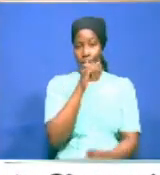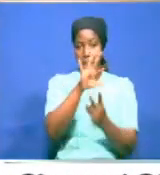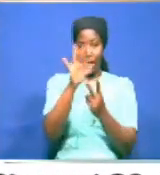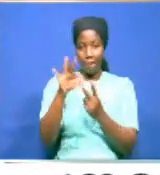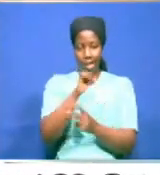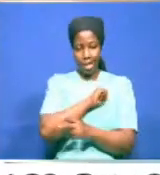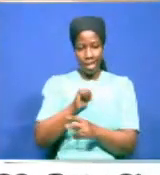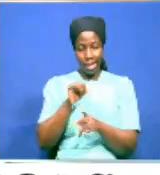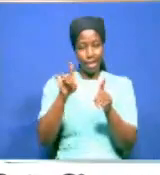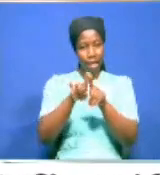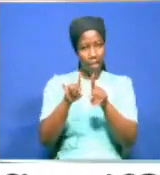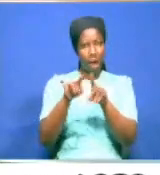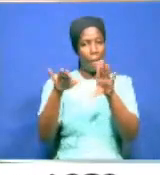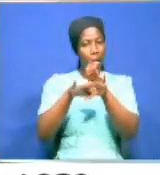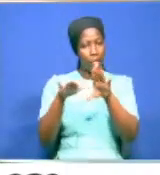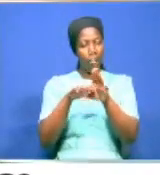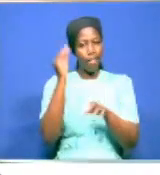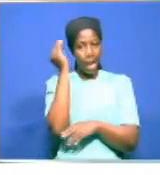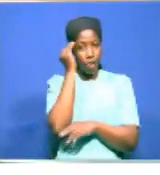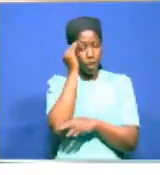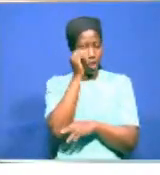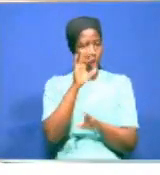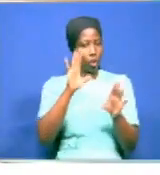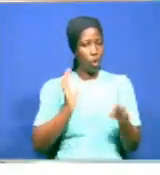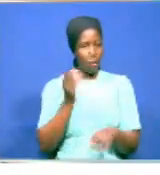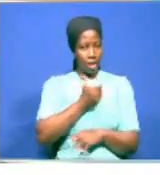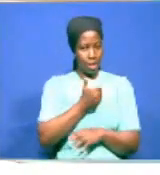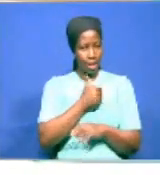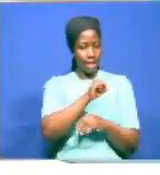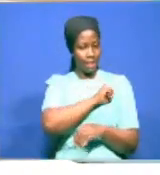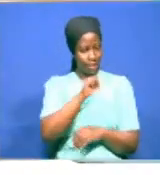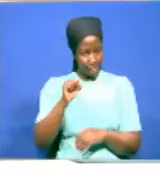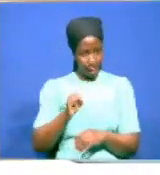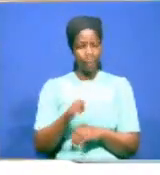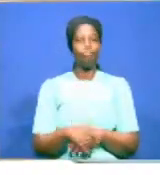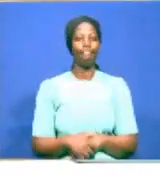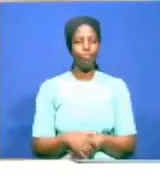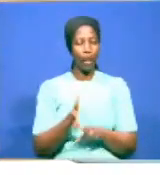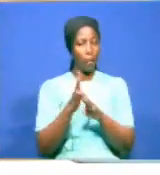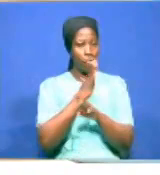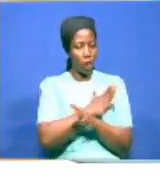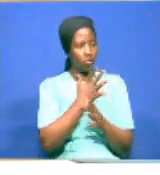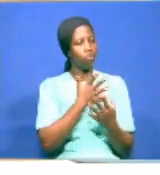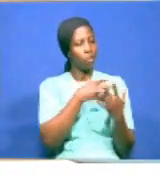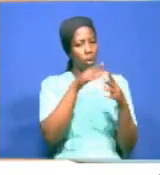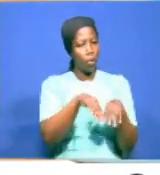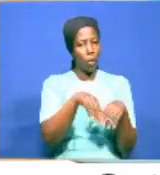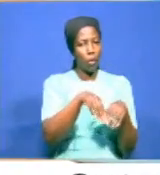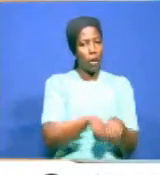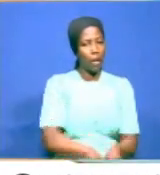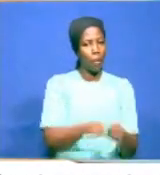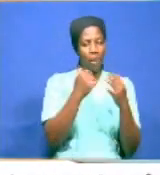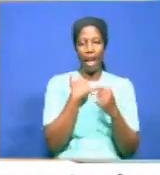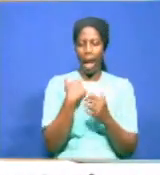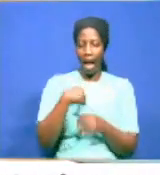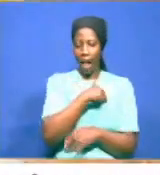Education Committee of the Senate. Mheshimiwa, before we left, we have been discussing on quarantine,